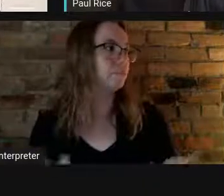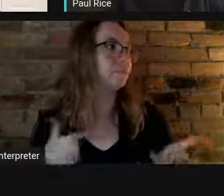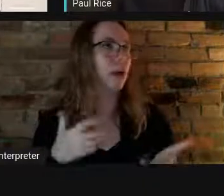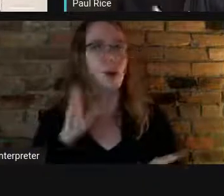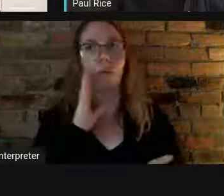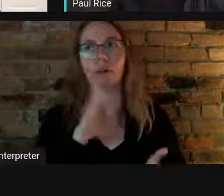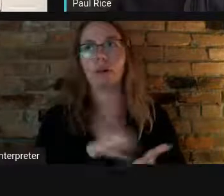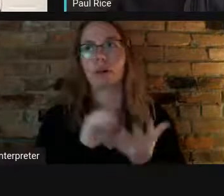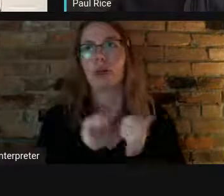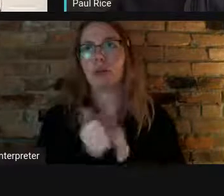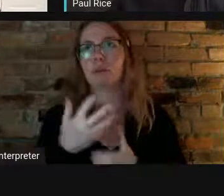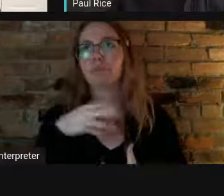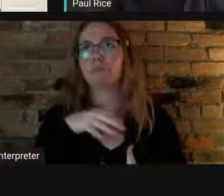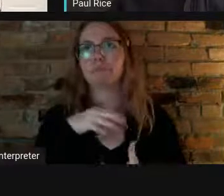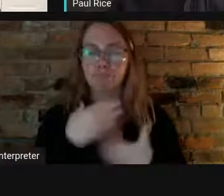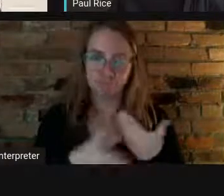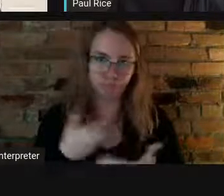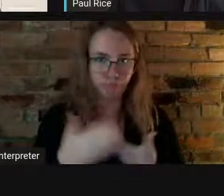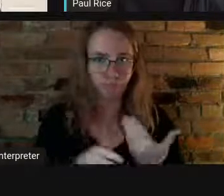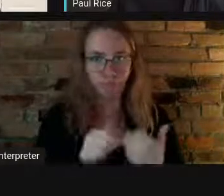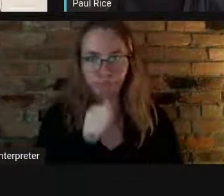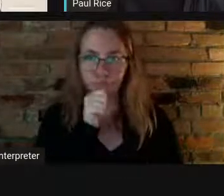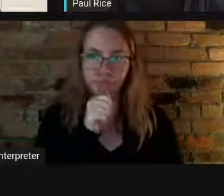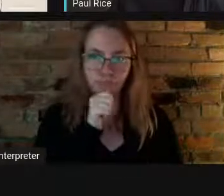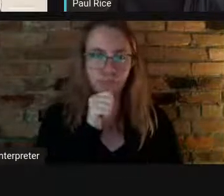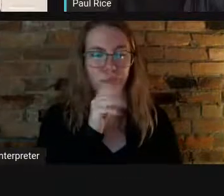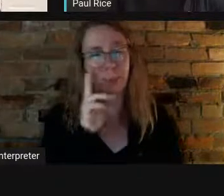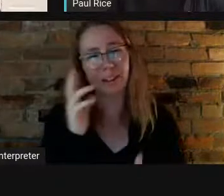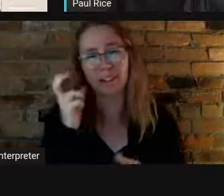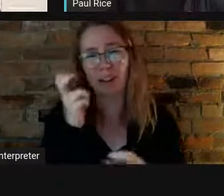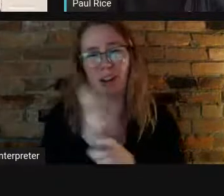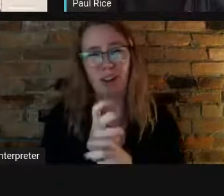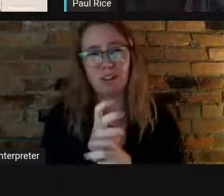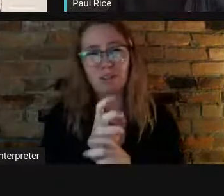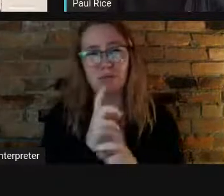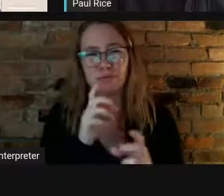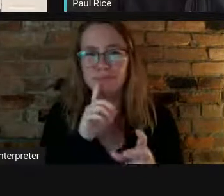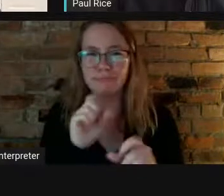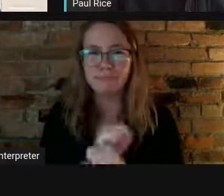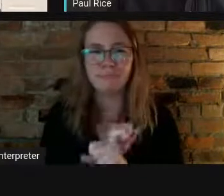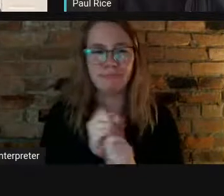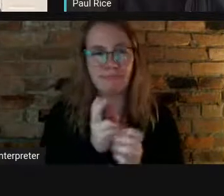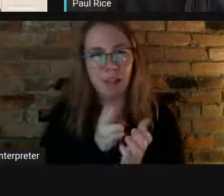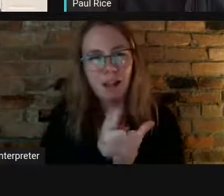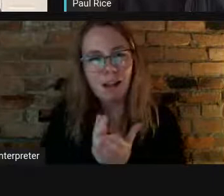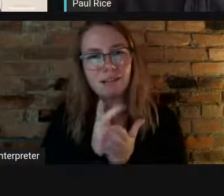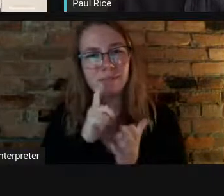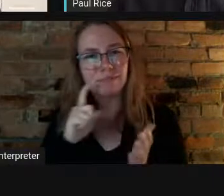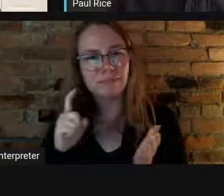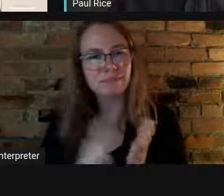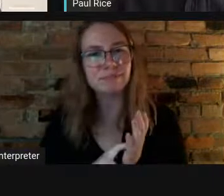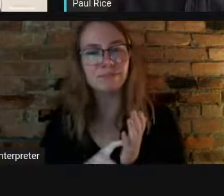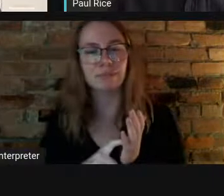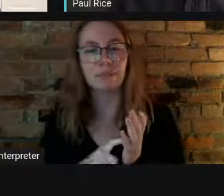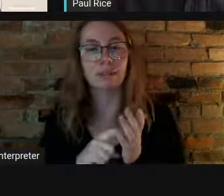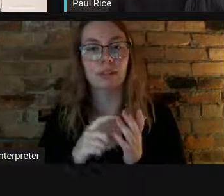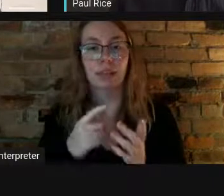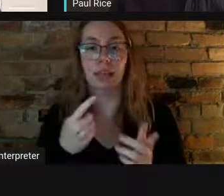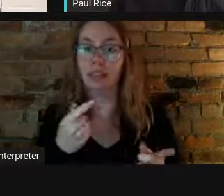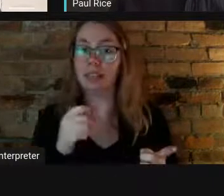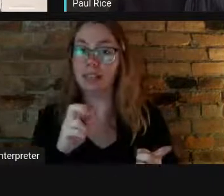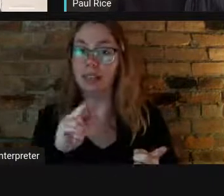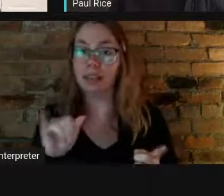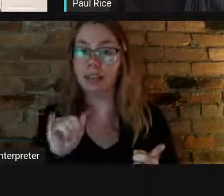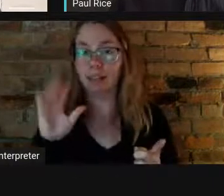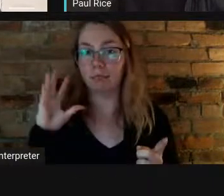trying to change it because it's too difficult and it's too painful to truly acknowledge it. And Evgeny was a really great performer. He's a really